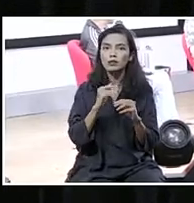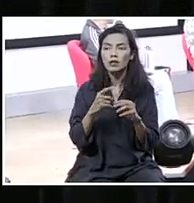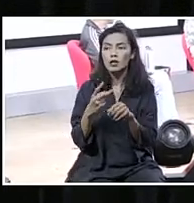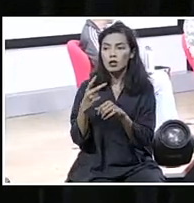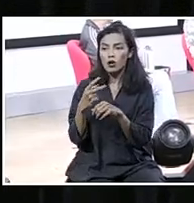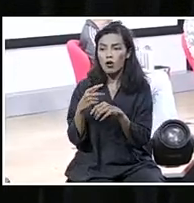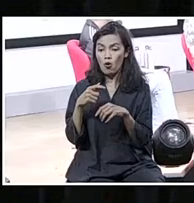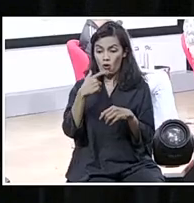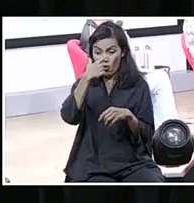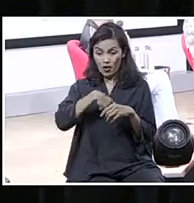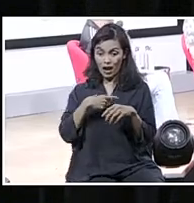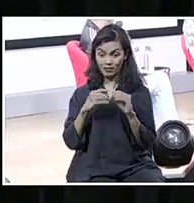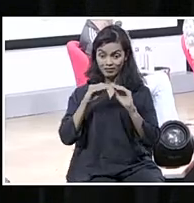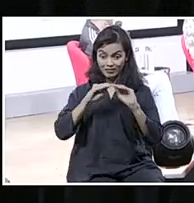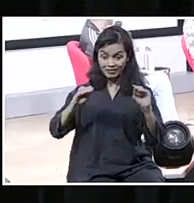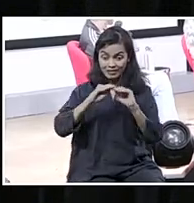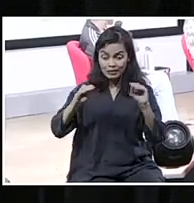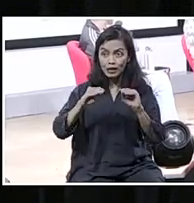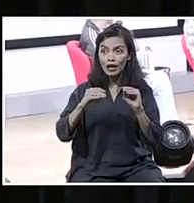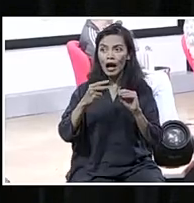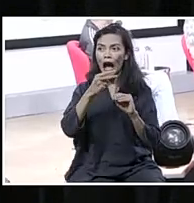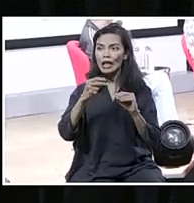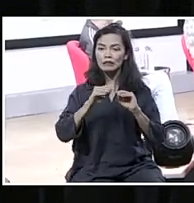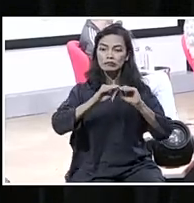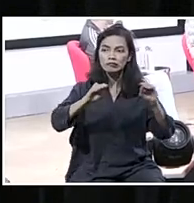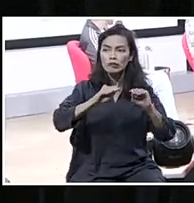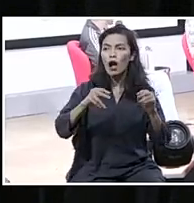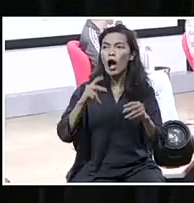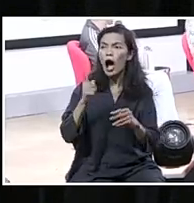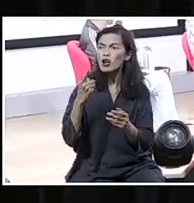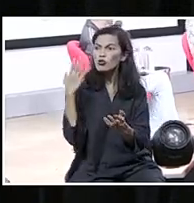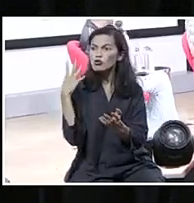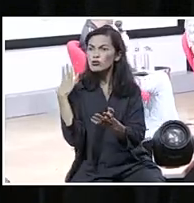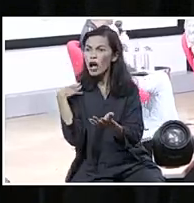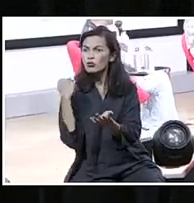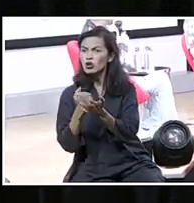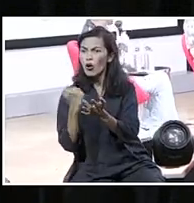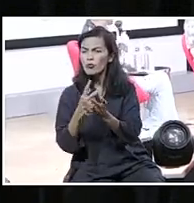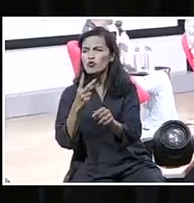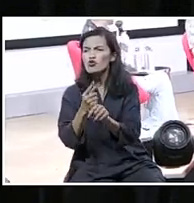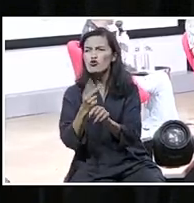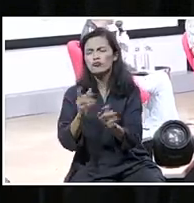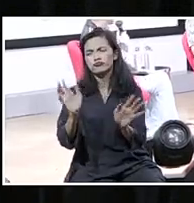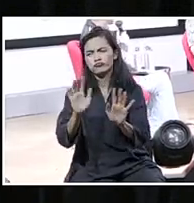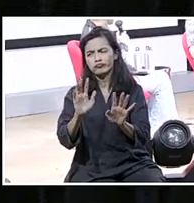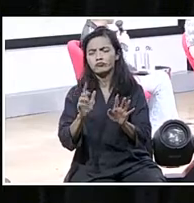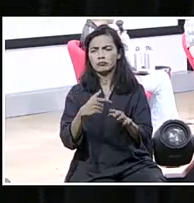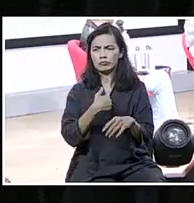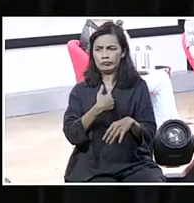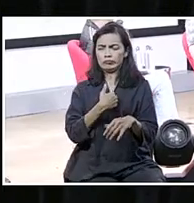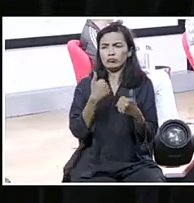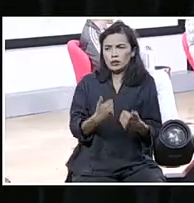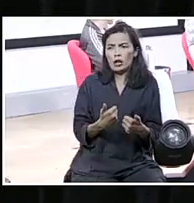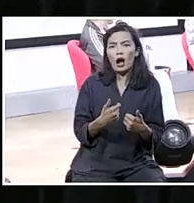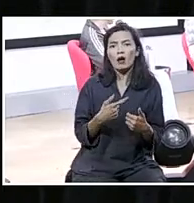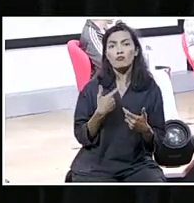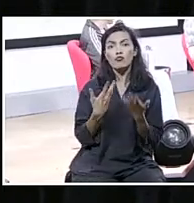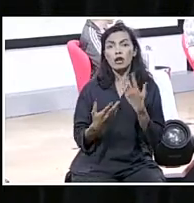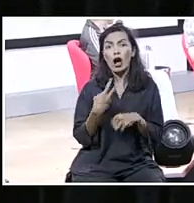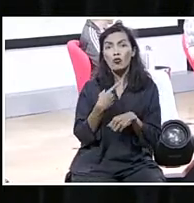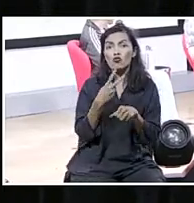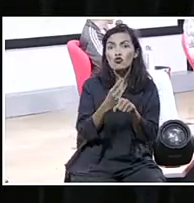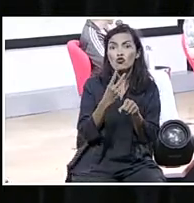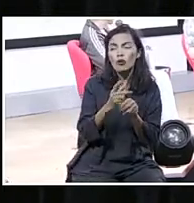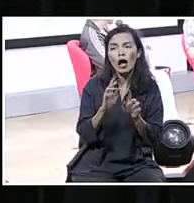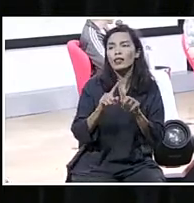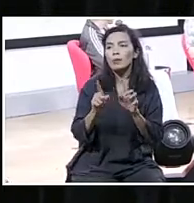they educate the youth. And so even though I'm not a teacher, I find other ways to try to teach and